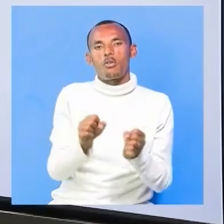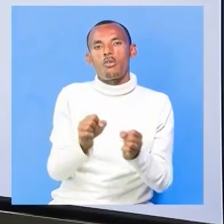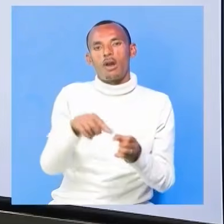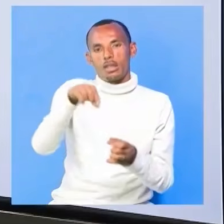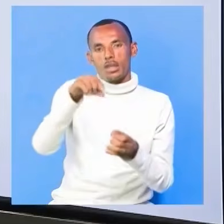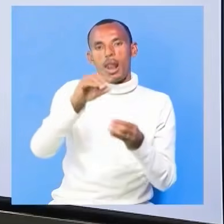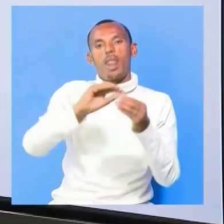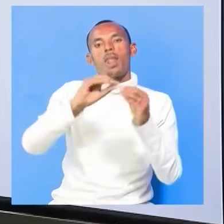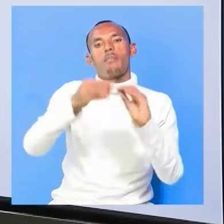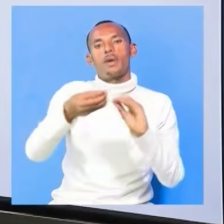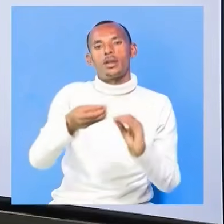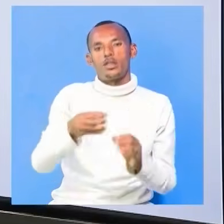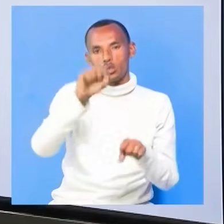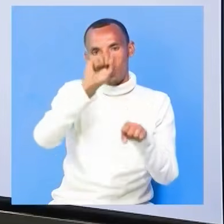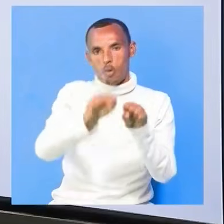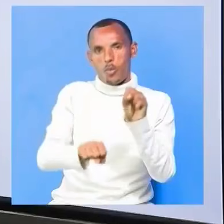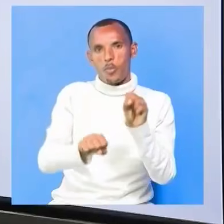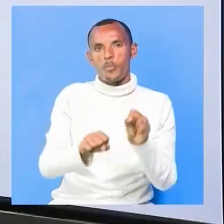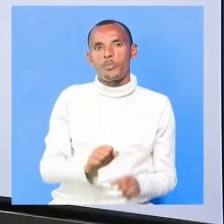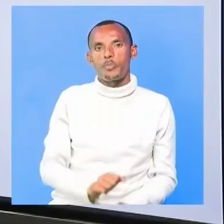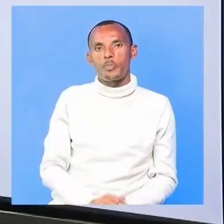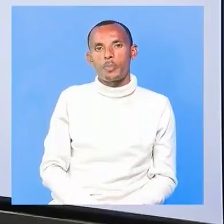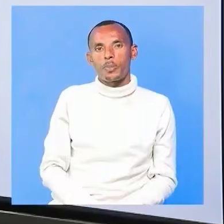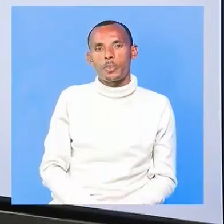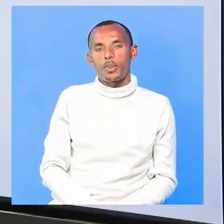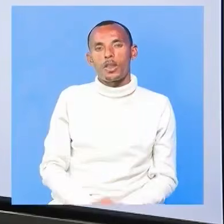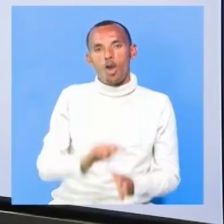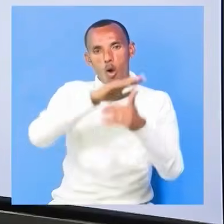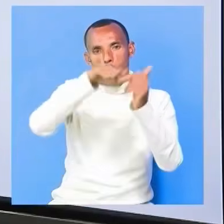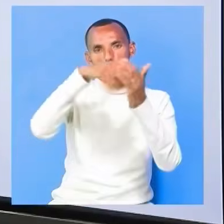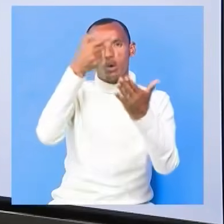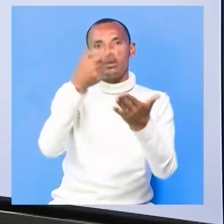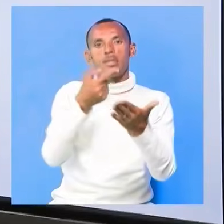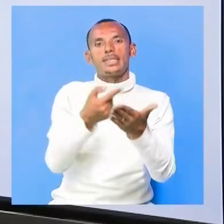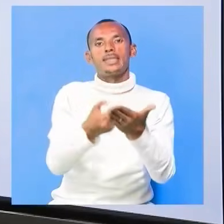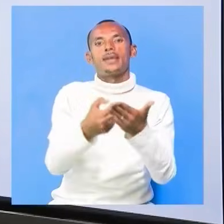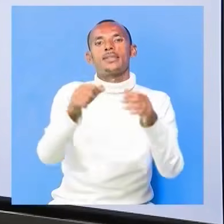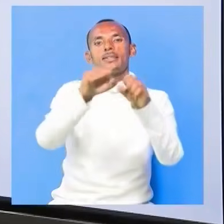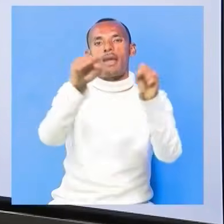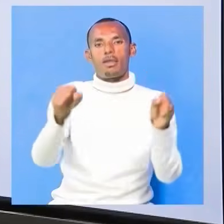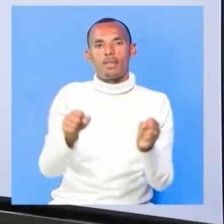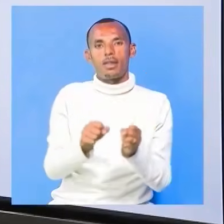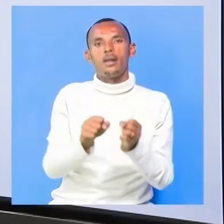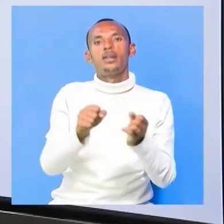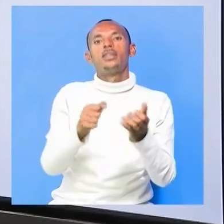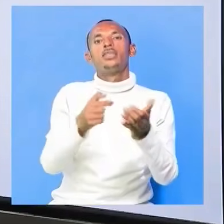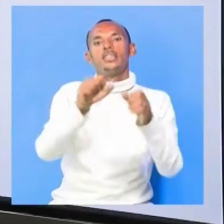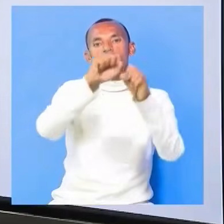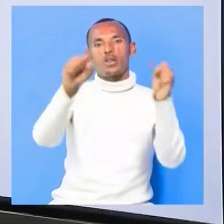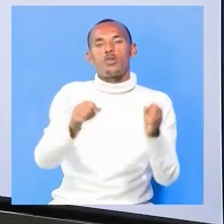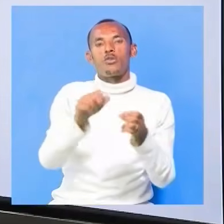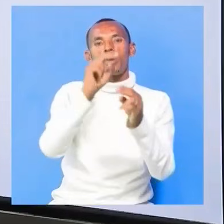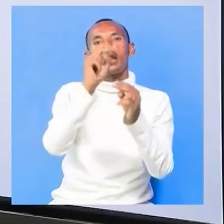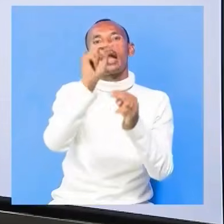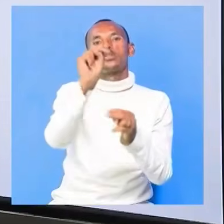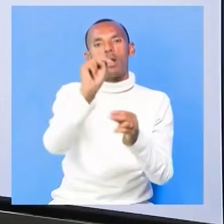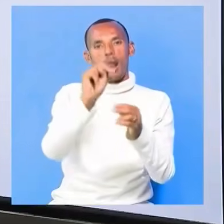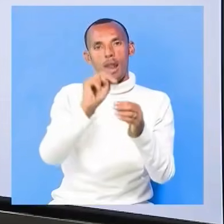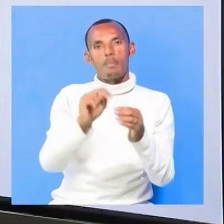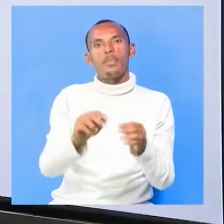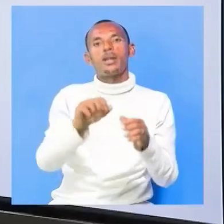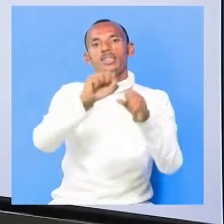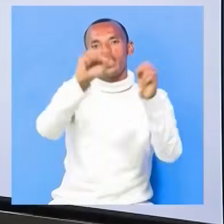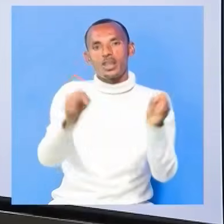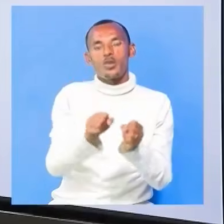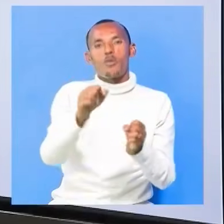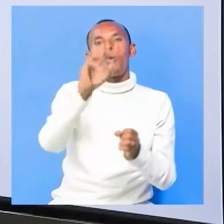number. All right. So all these sets the set of natural numbers, the set of